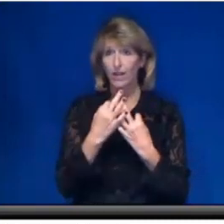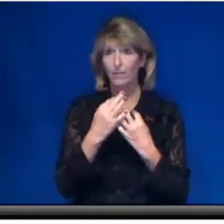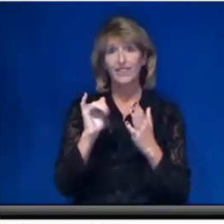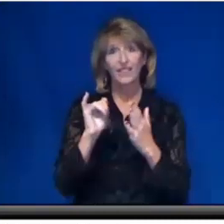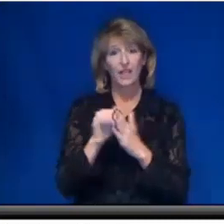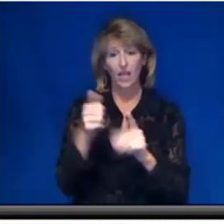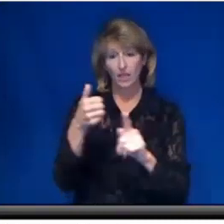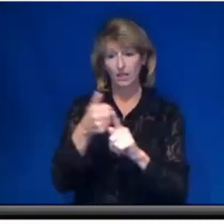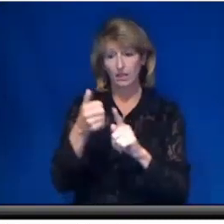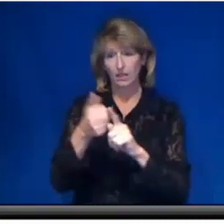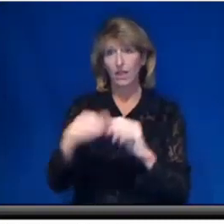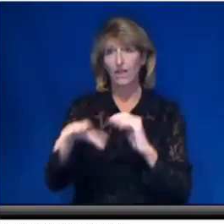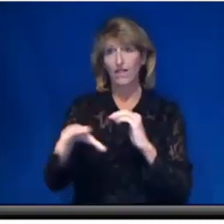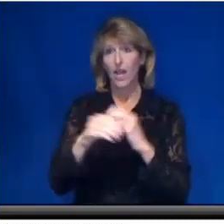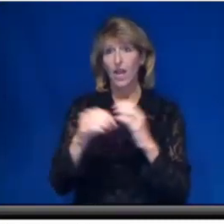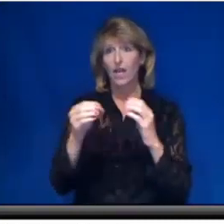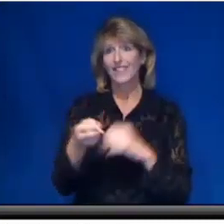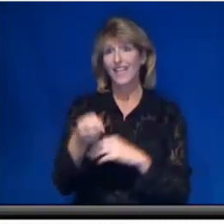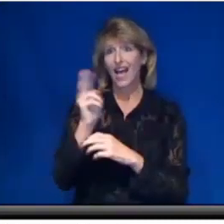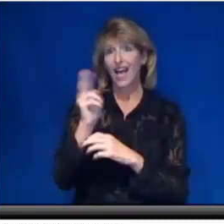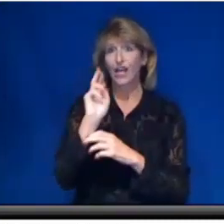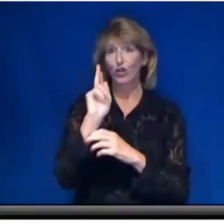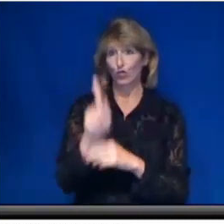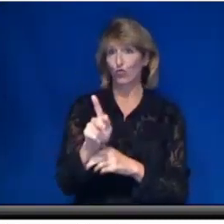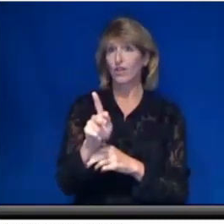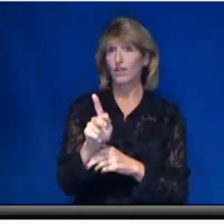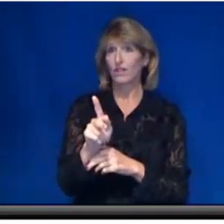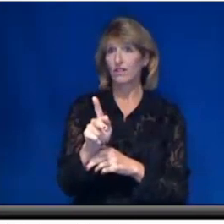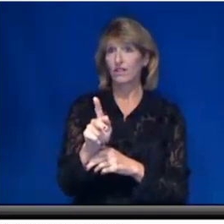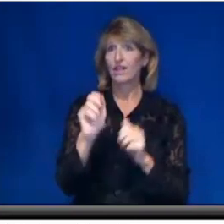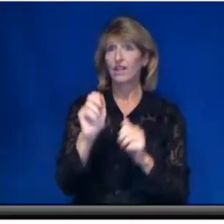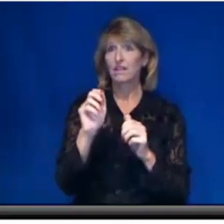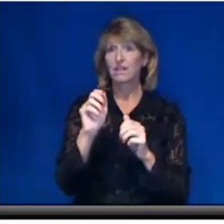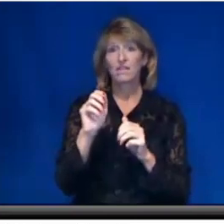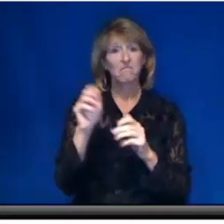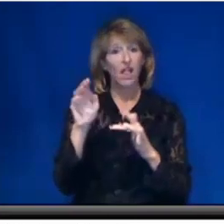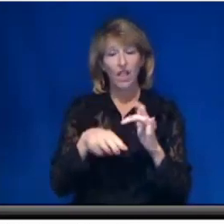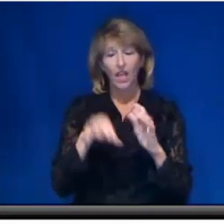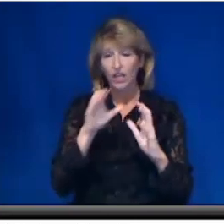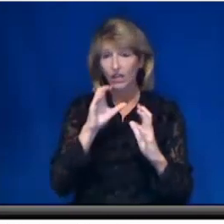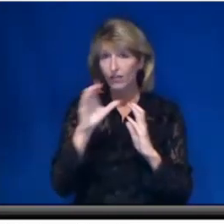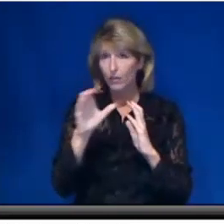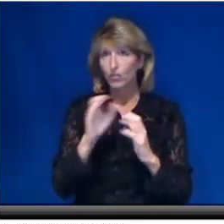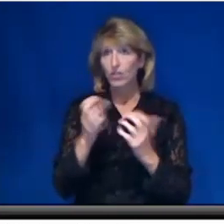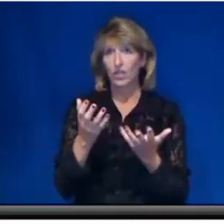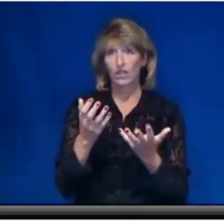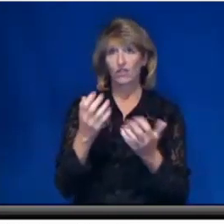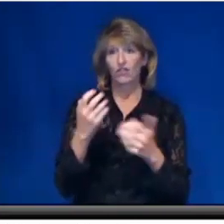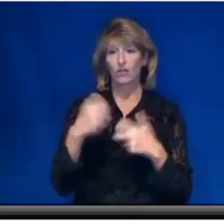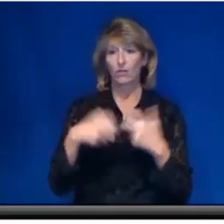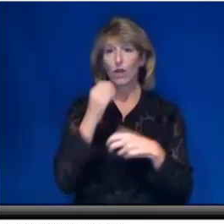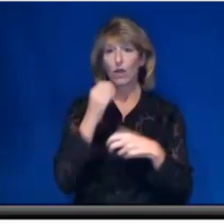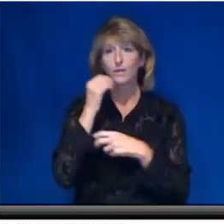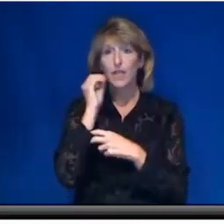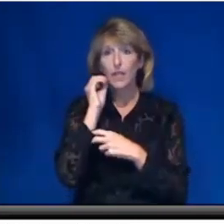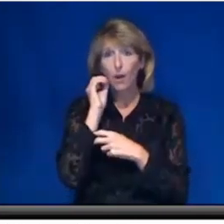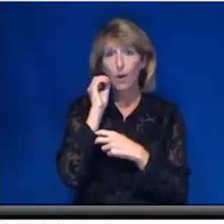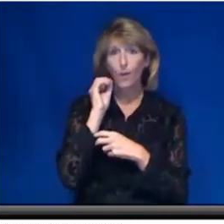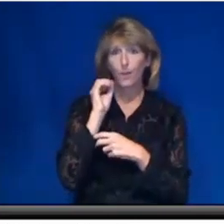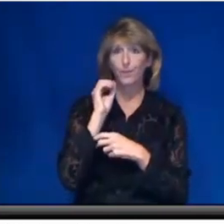hearing families. That in and of itself can present an additional high risk. Because of lack